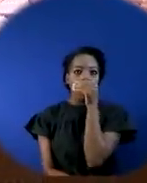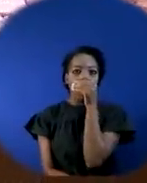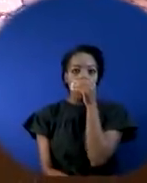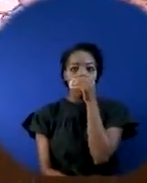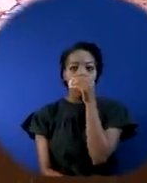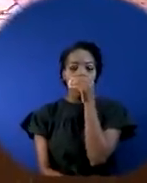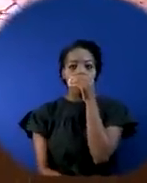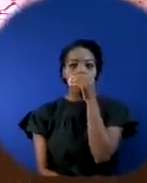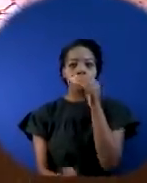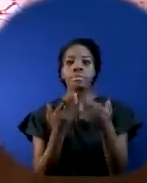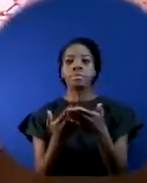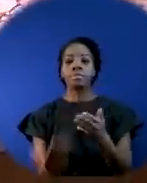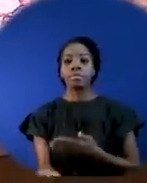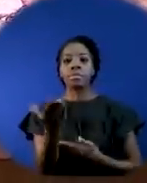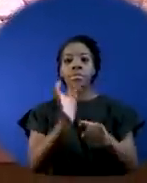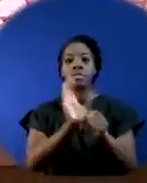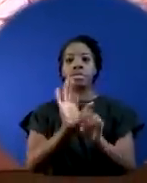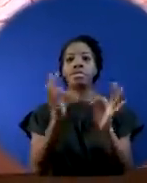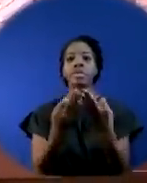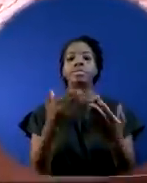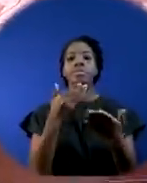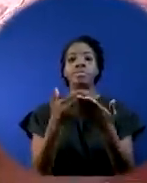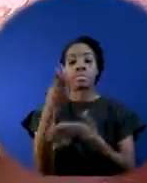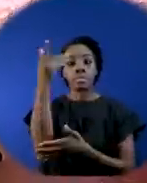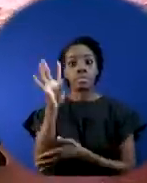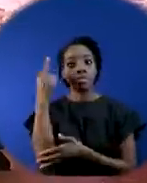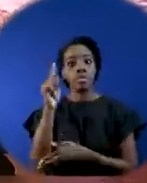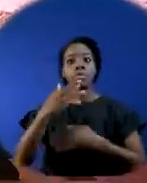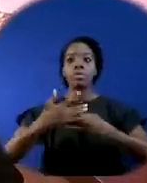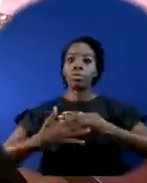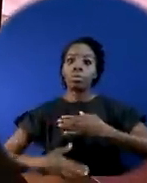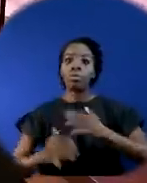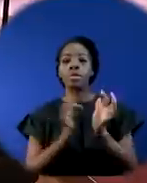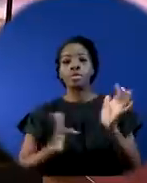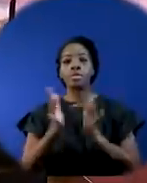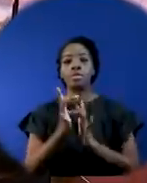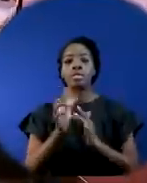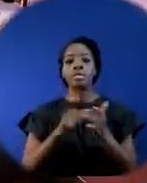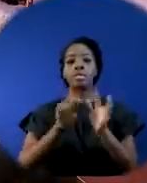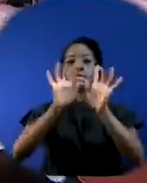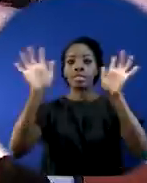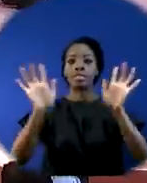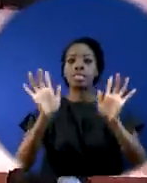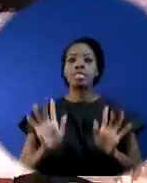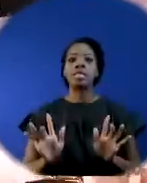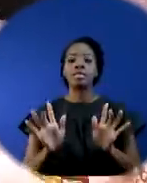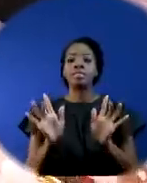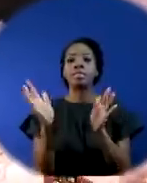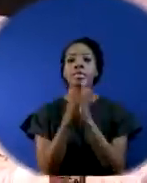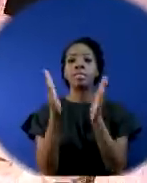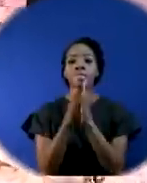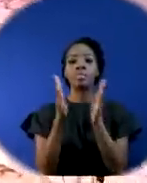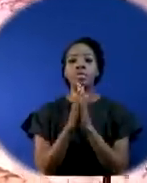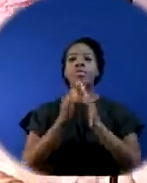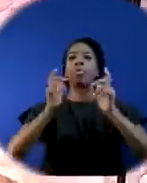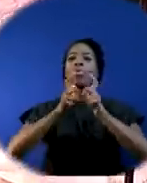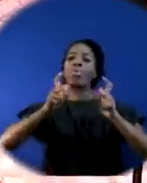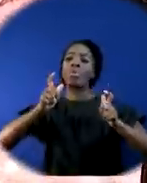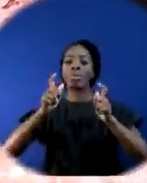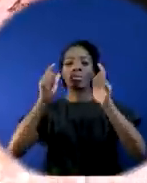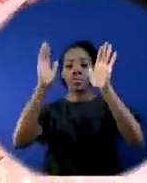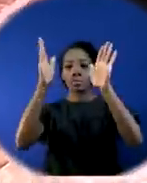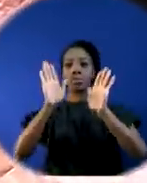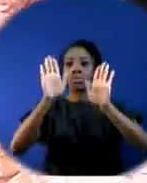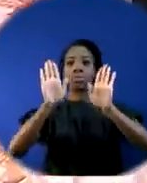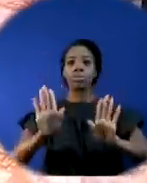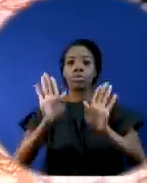on. If you thank God for the blood of Jesus on this Sunday, why don't you give great praise to our great God who is